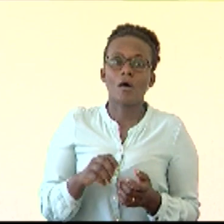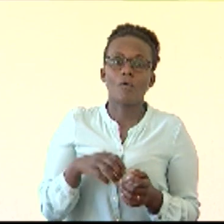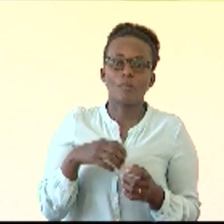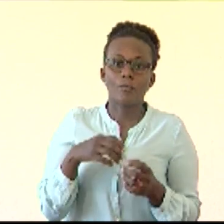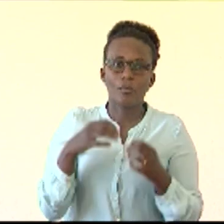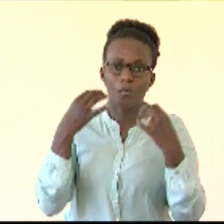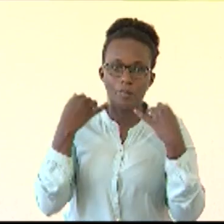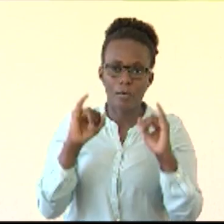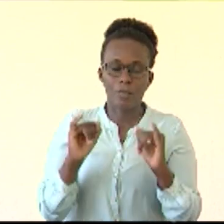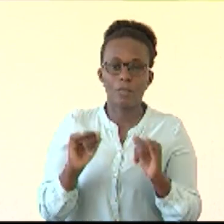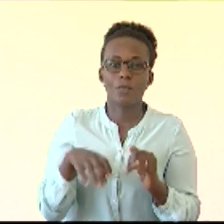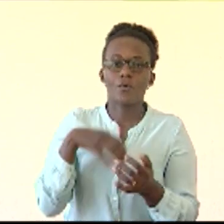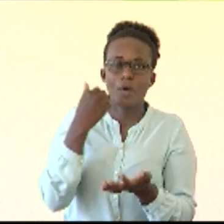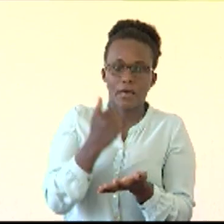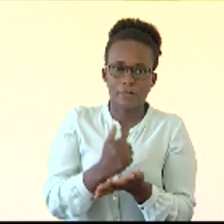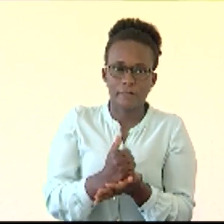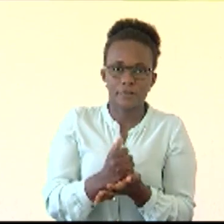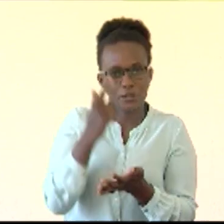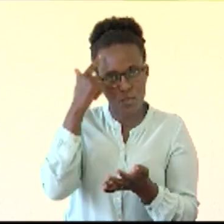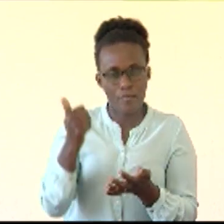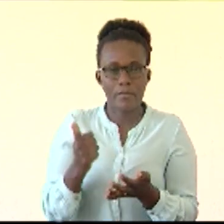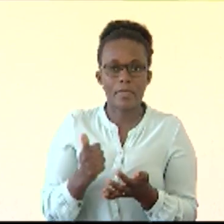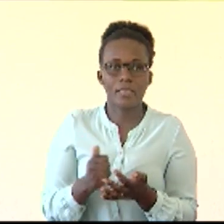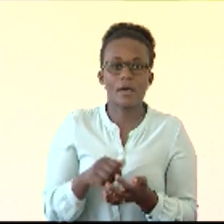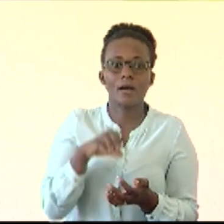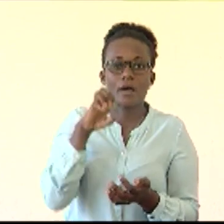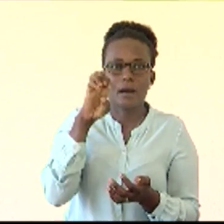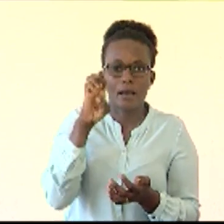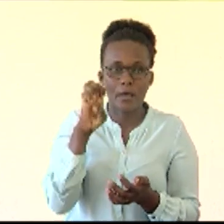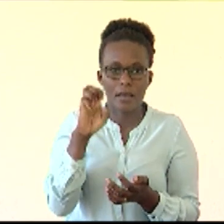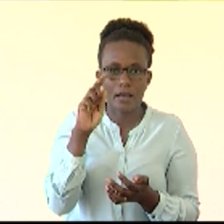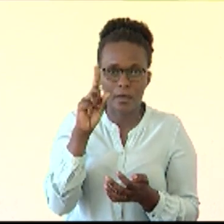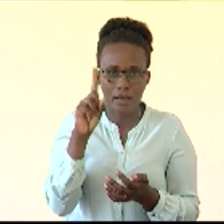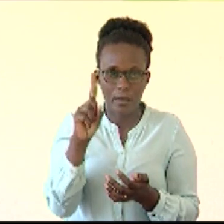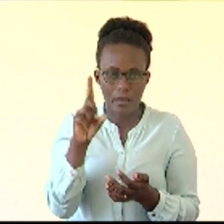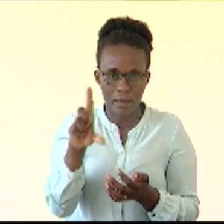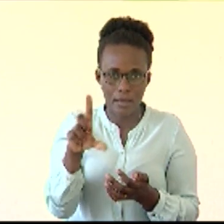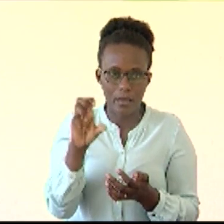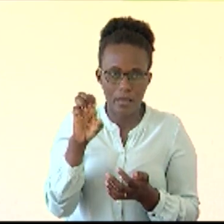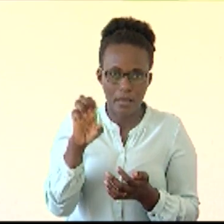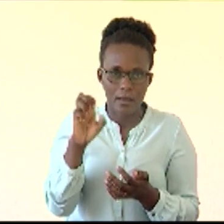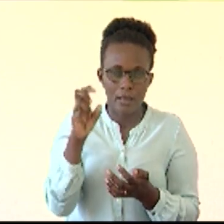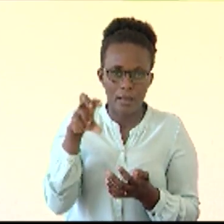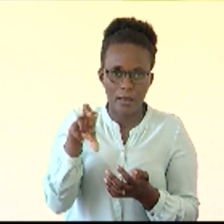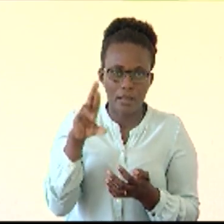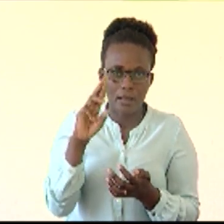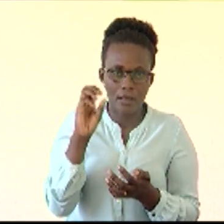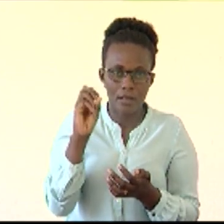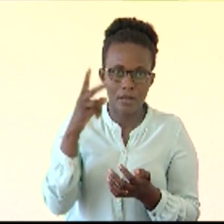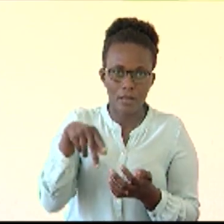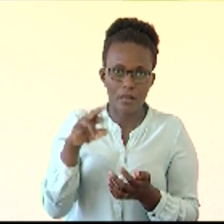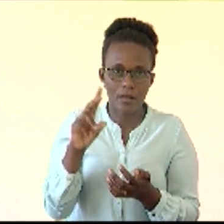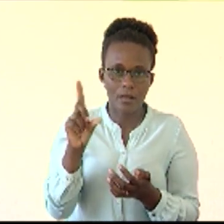information that you need to carry on. The electrolyte, this is another fourth point that you need